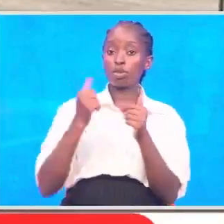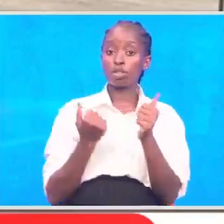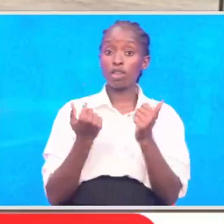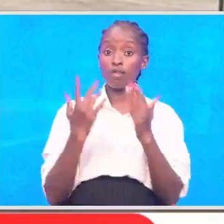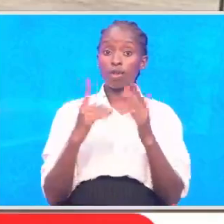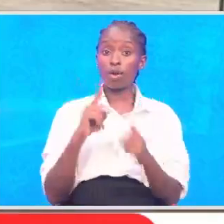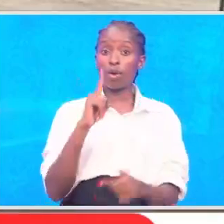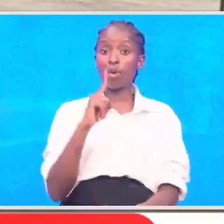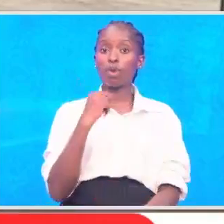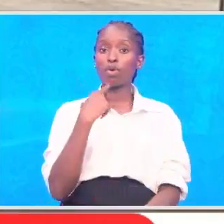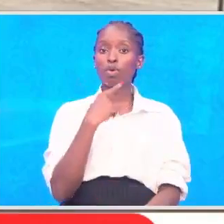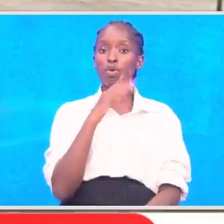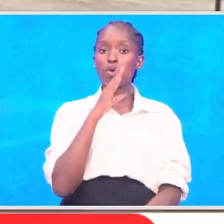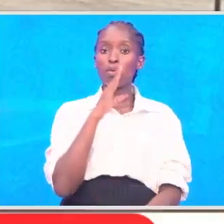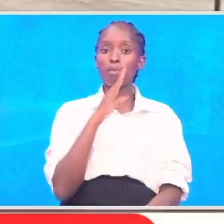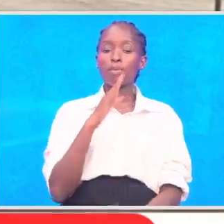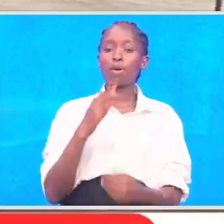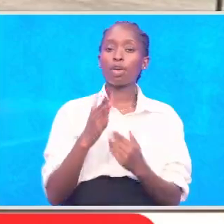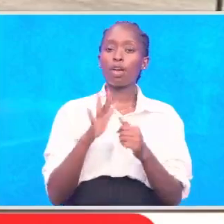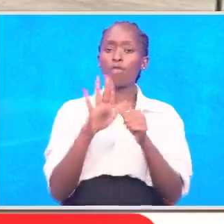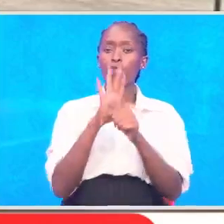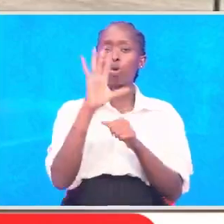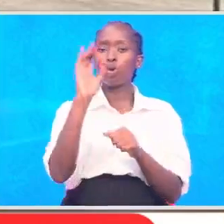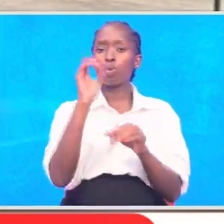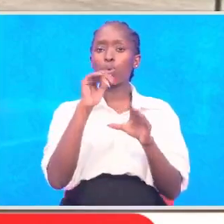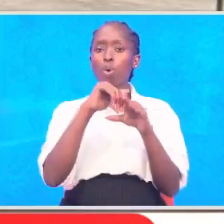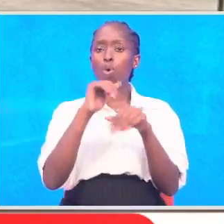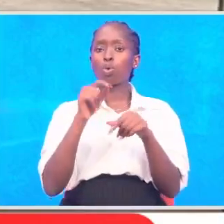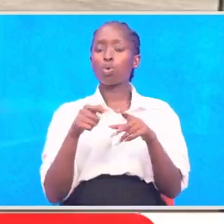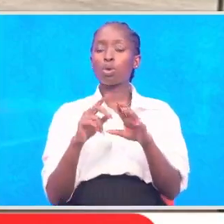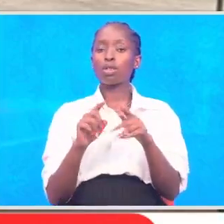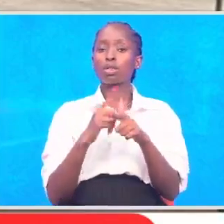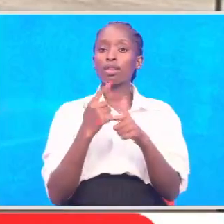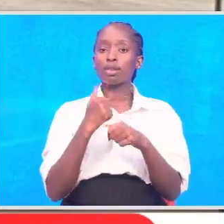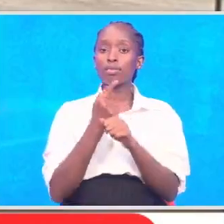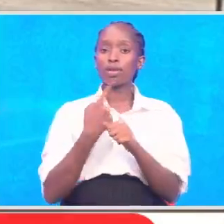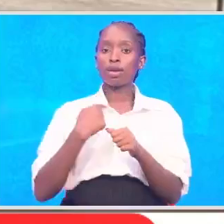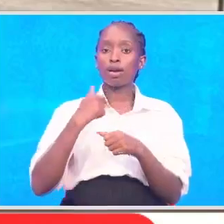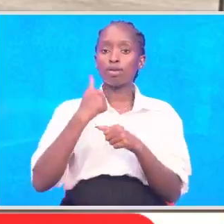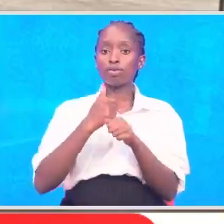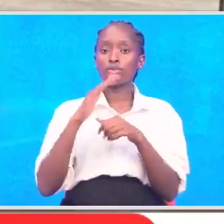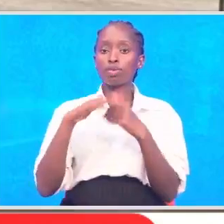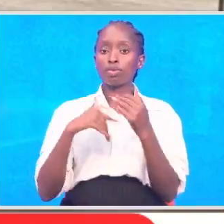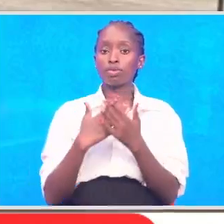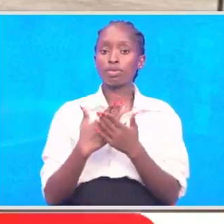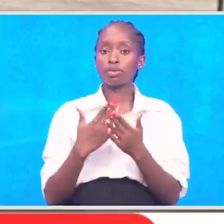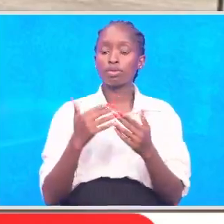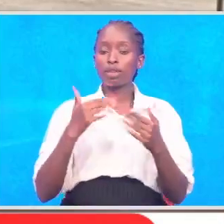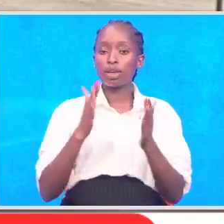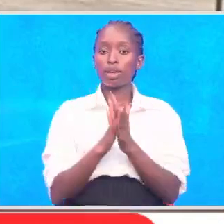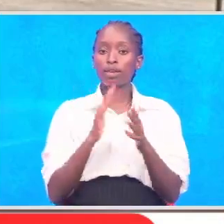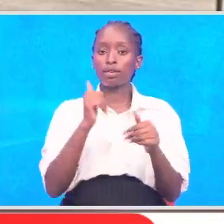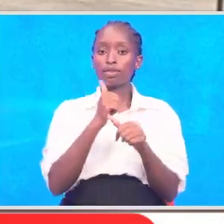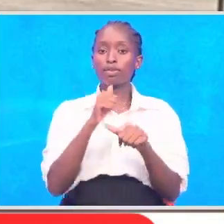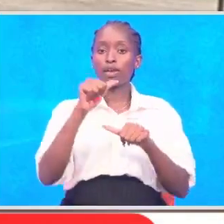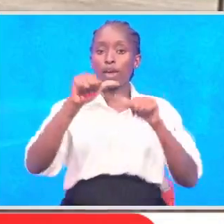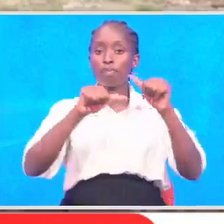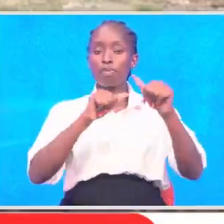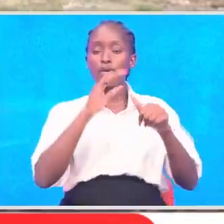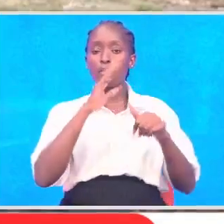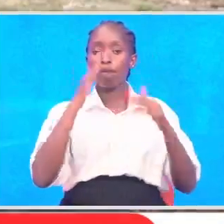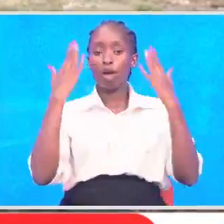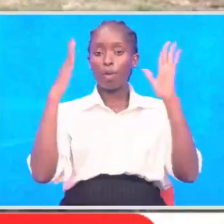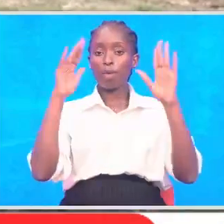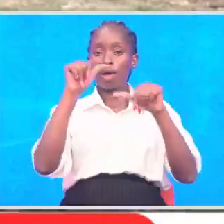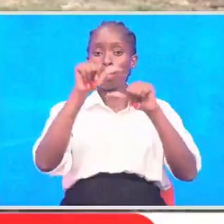being reckless on the road and creating the accident. So I request and urge all Kenyans to be courteous and be cautious as they operate on the road.